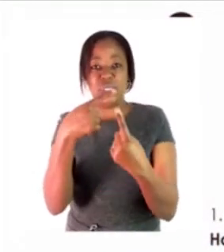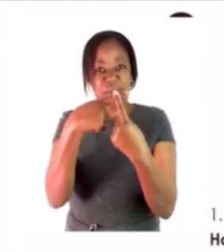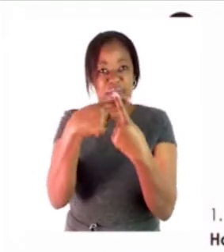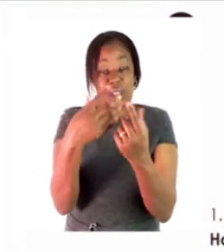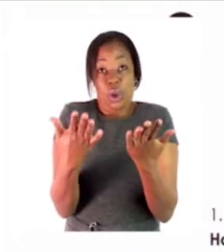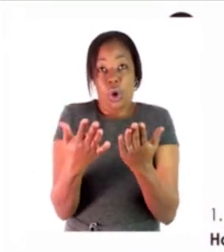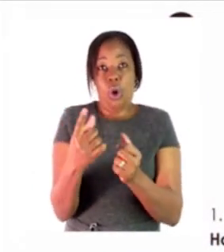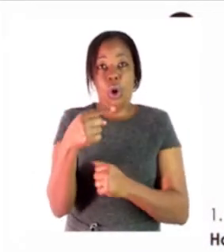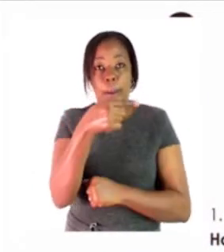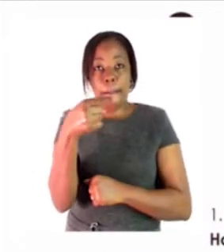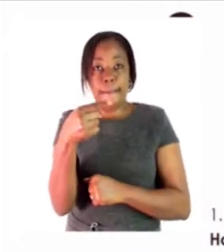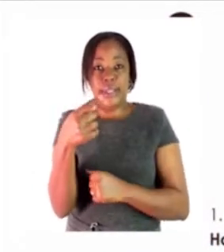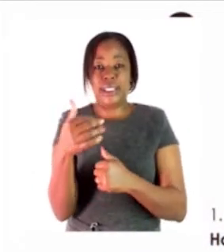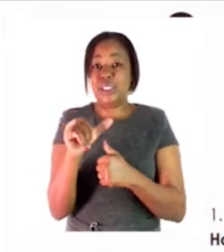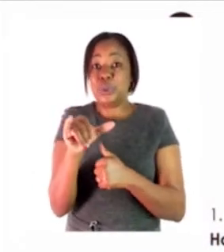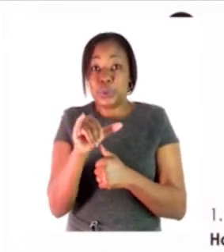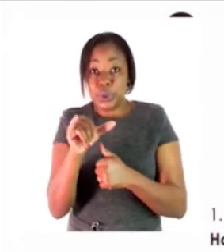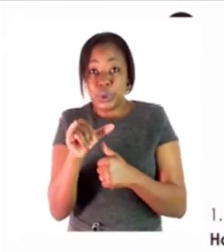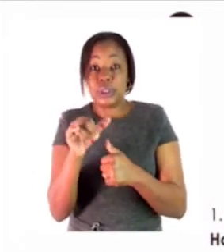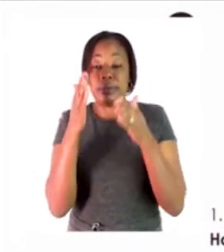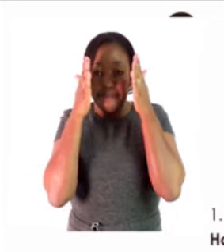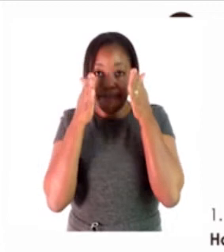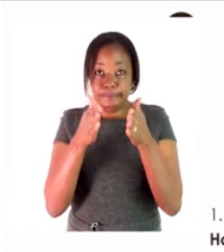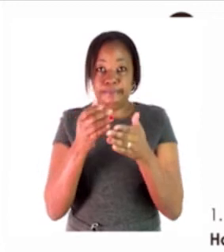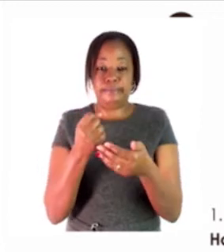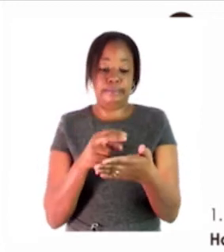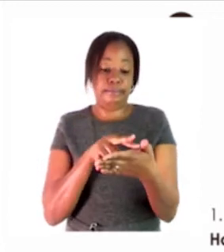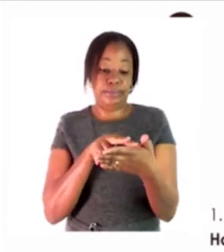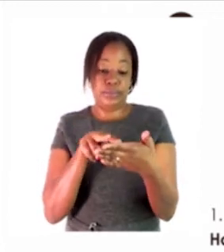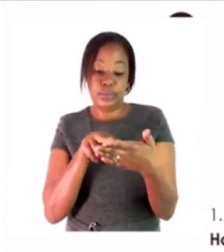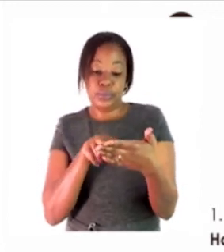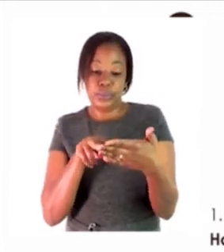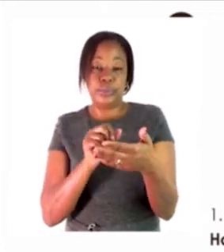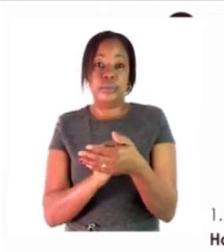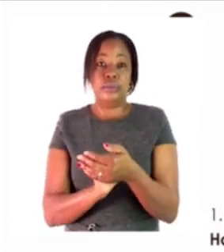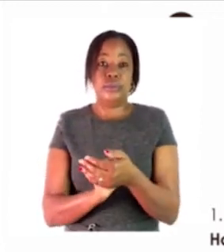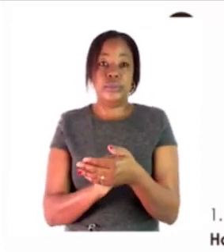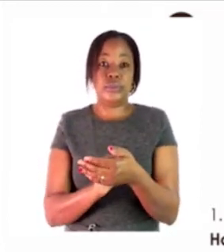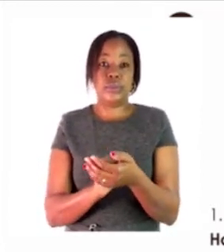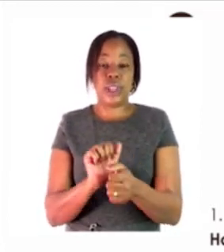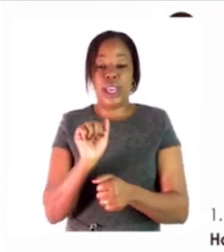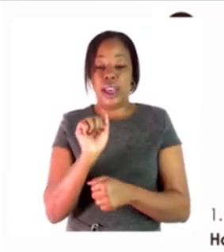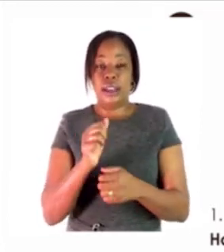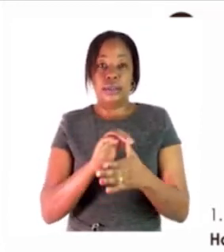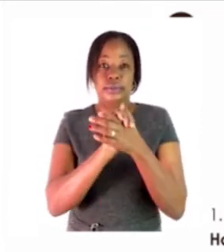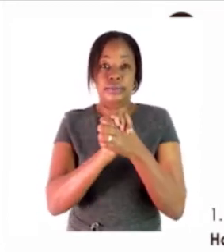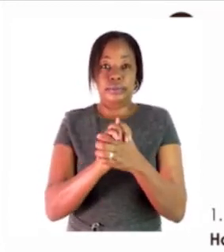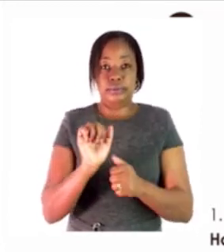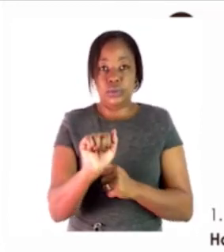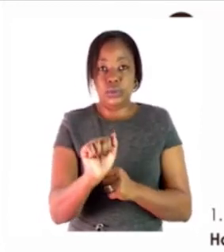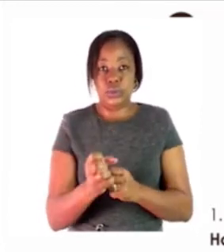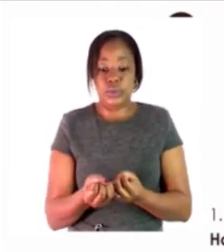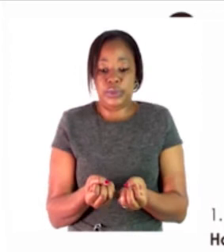come with me to page 8 again. Let's do the second one together. Your friends just gave you